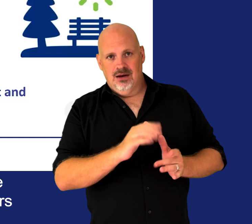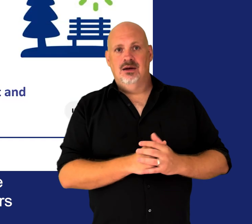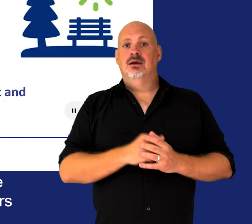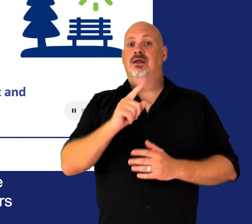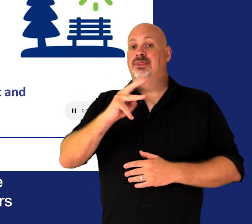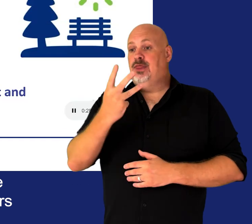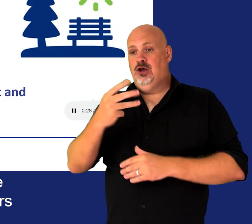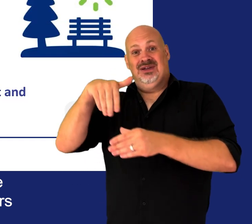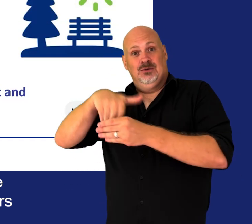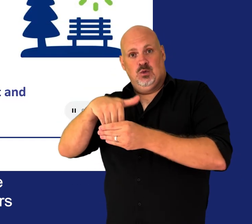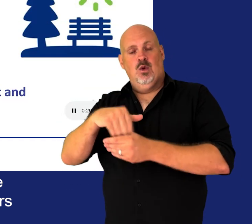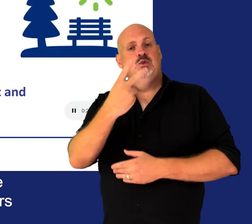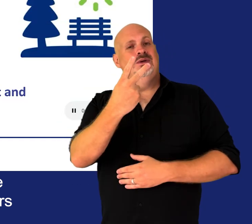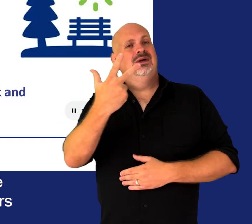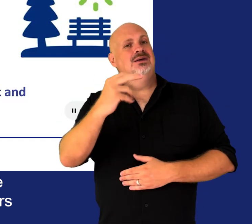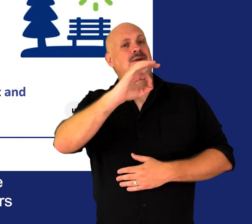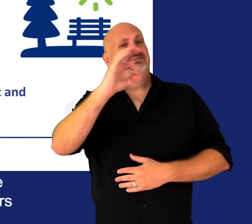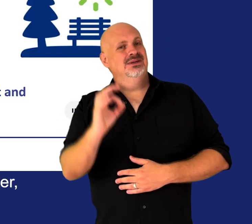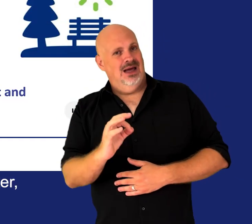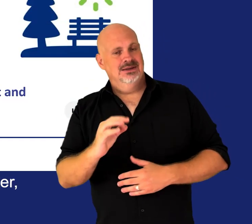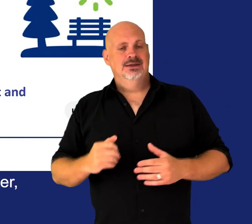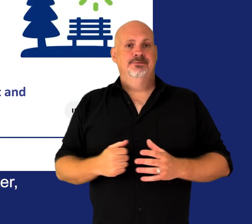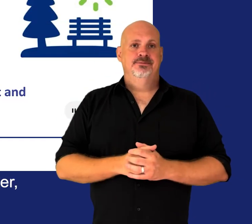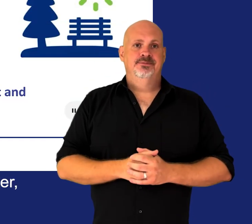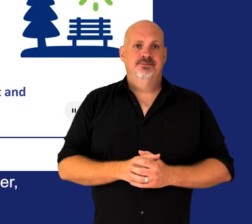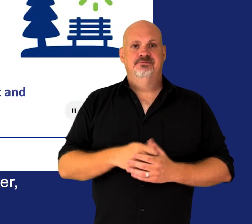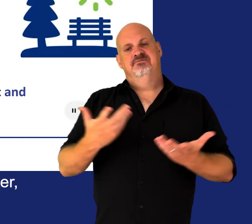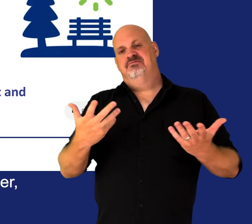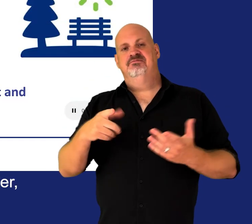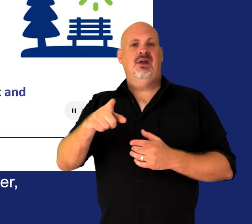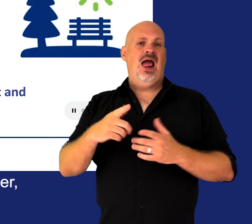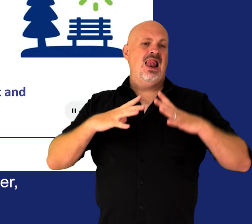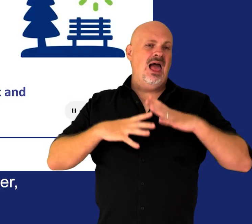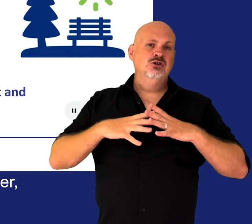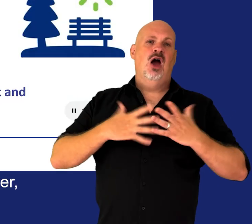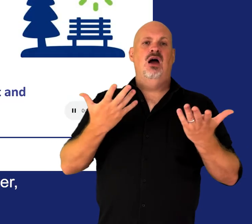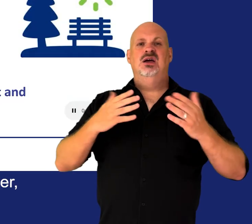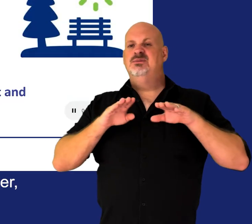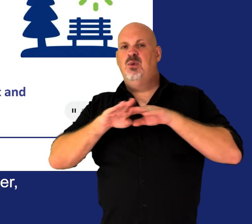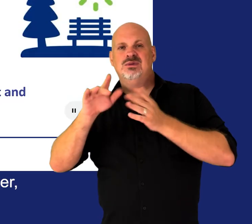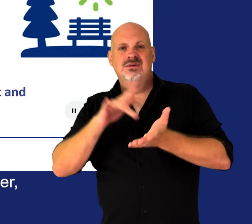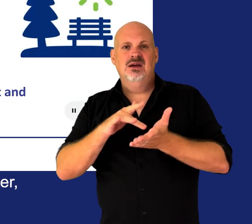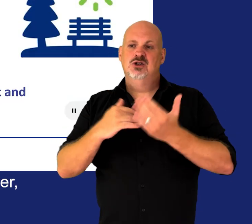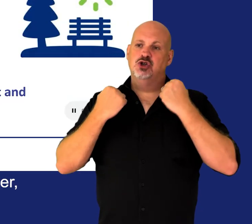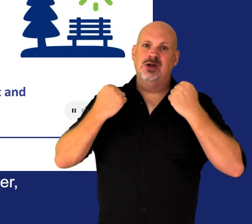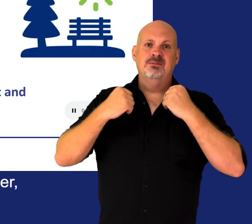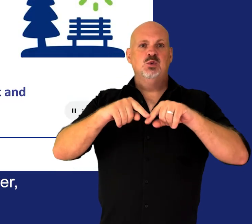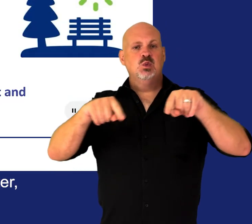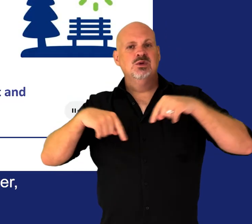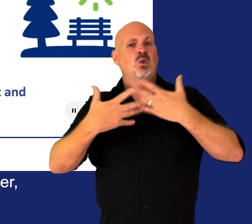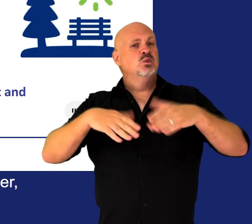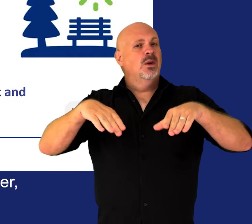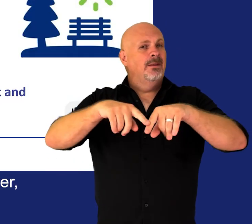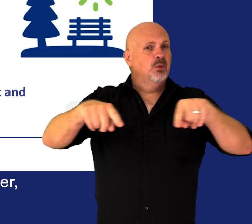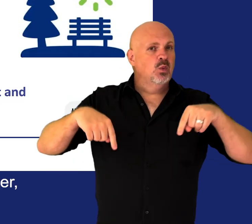online. And third, indoors, at 28% at a leisure or sports centre, gym, studio or